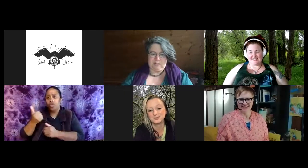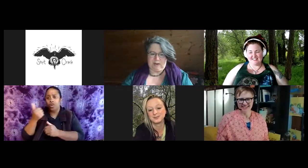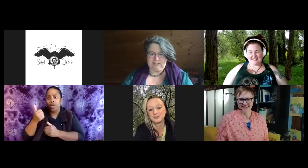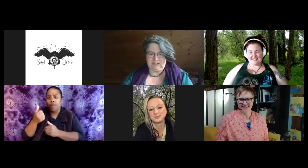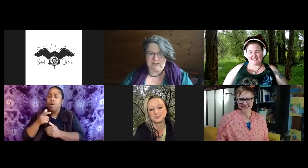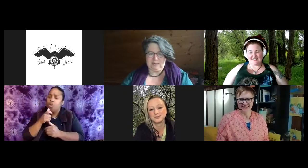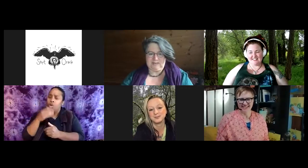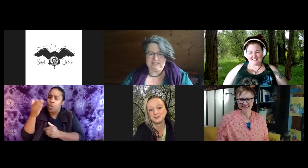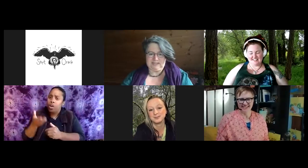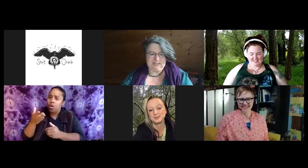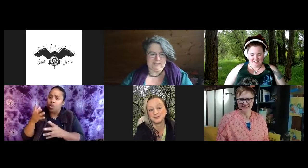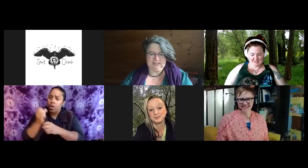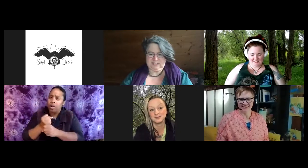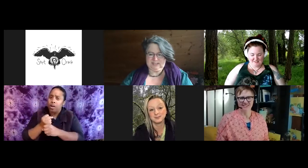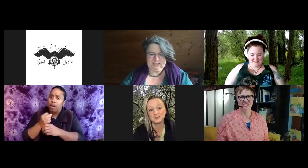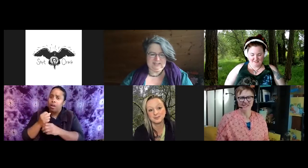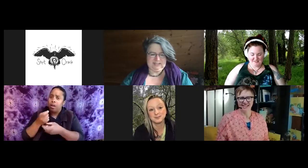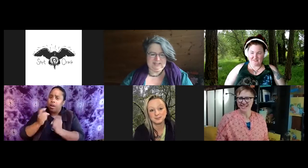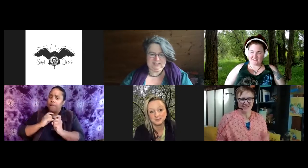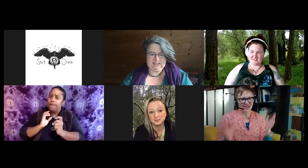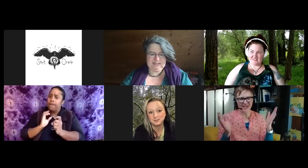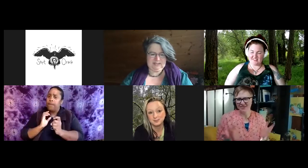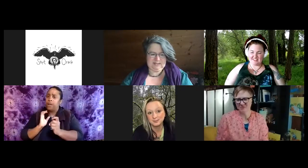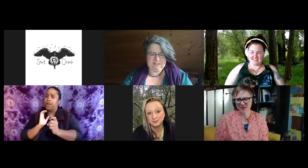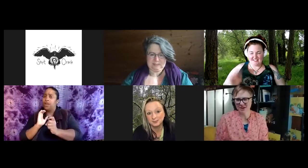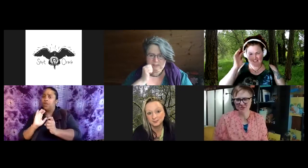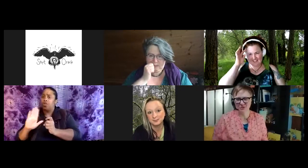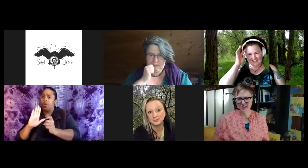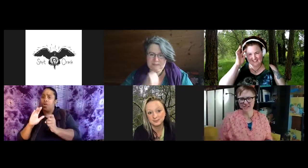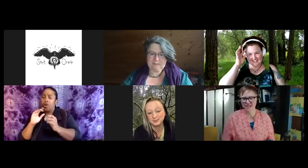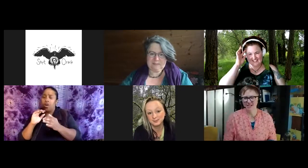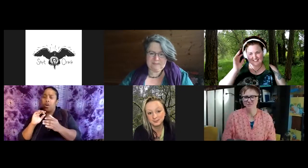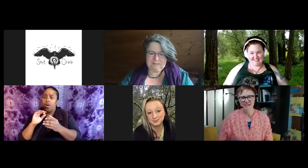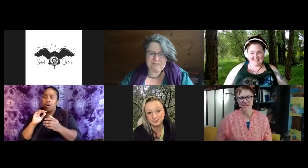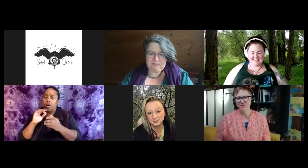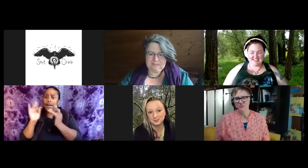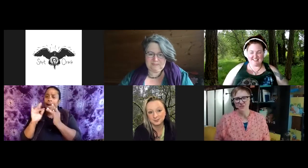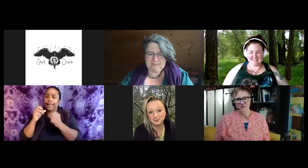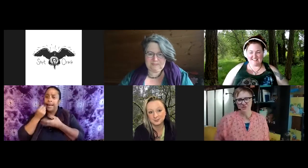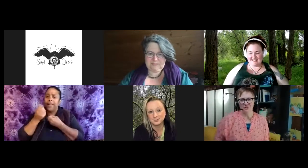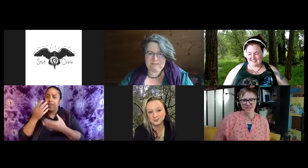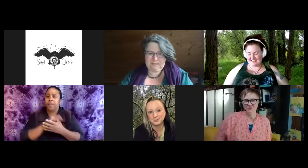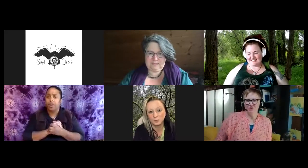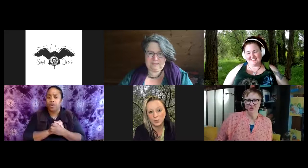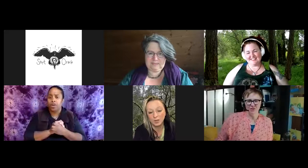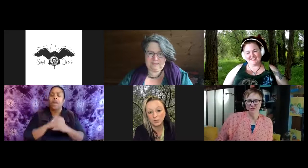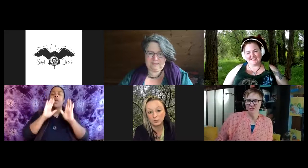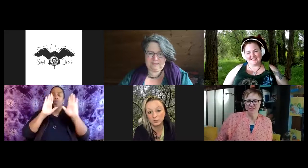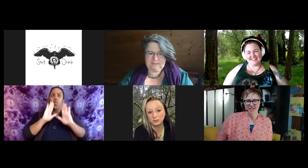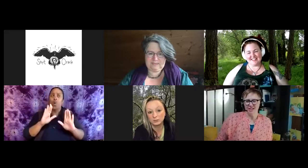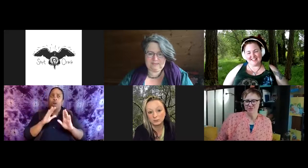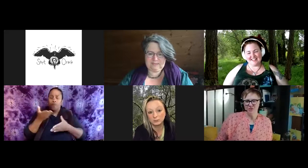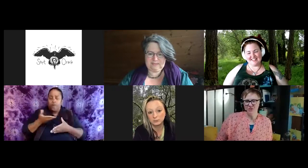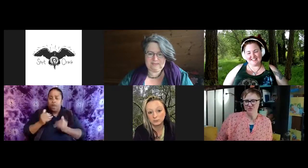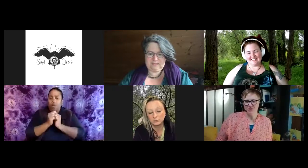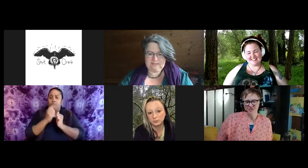case people watching the video want to reach out to you. Great. Yeah, sorry I have to bow out real quick. It was wonderful to be here with all of you, and